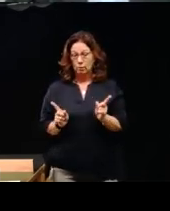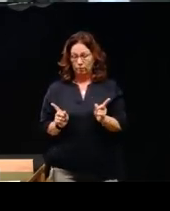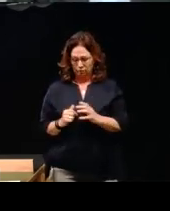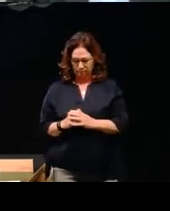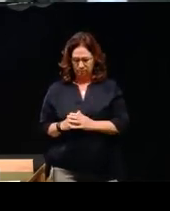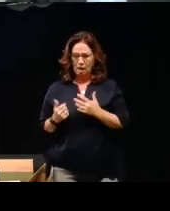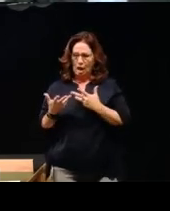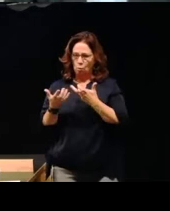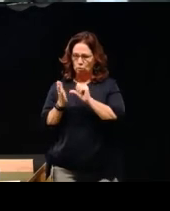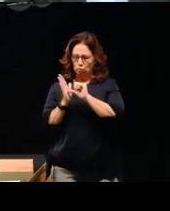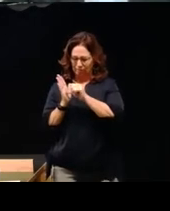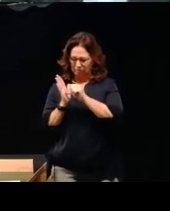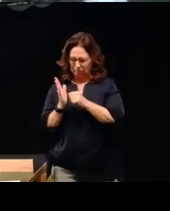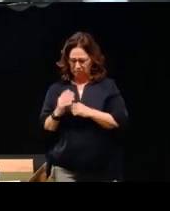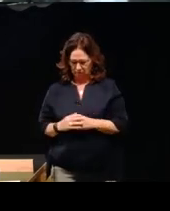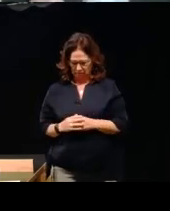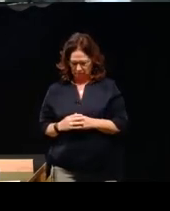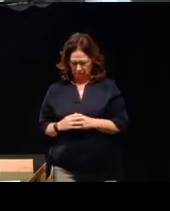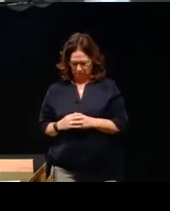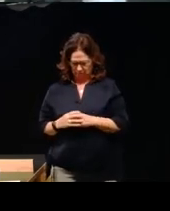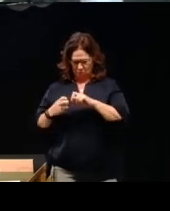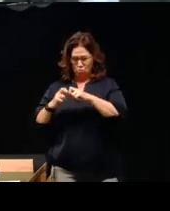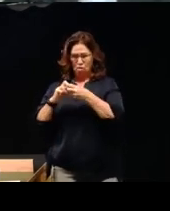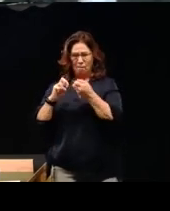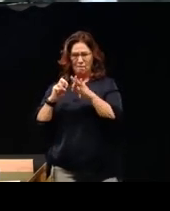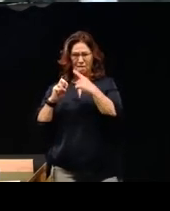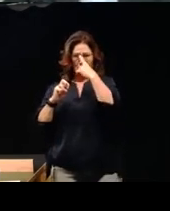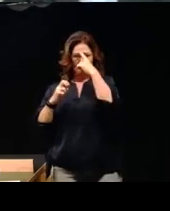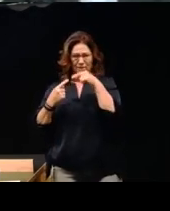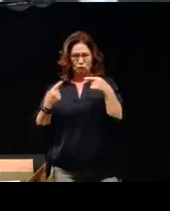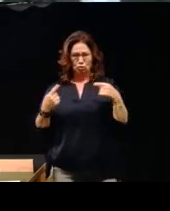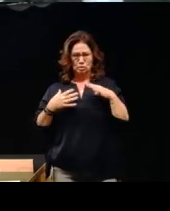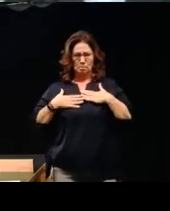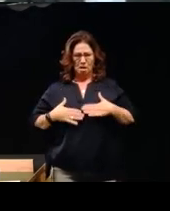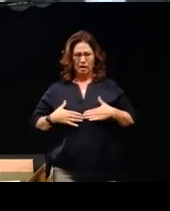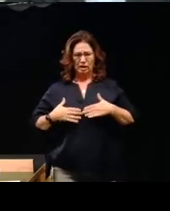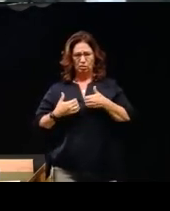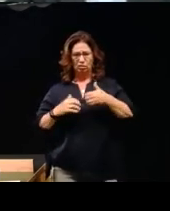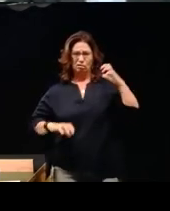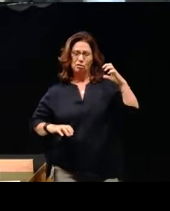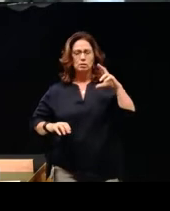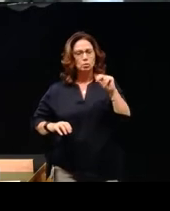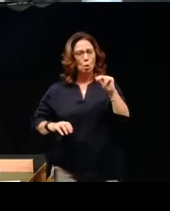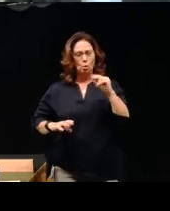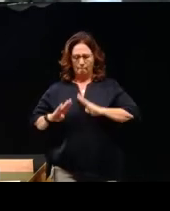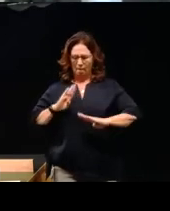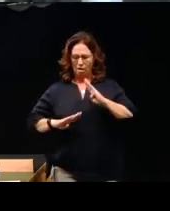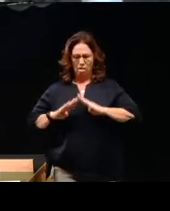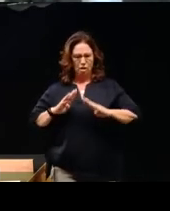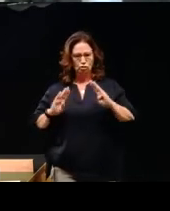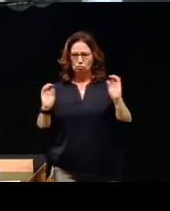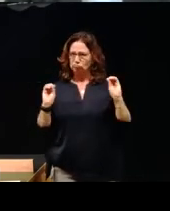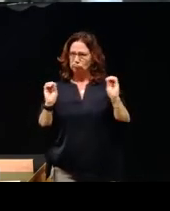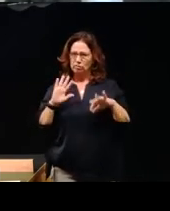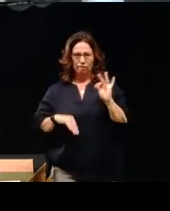wish to emphasize is there is no problem of mind versus body, because biologically no such dichotomy can be